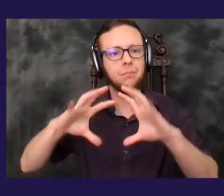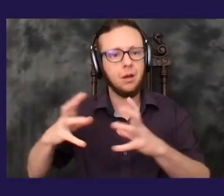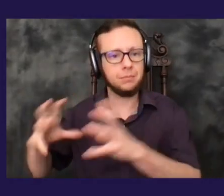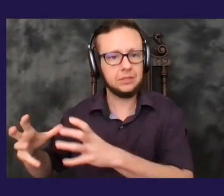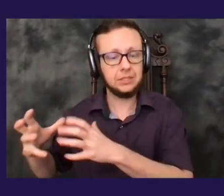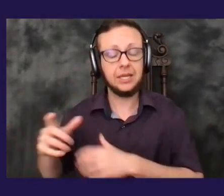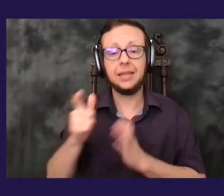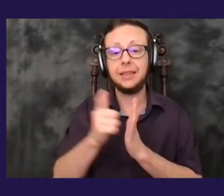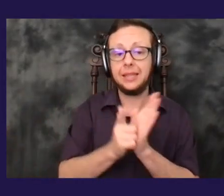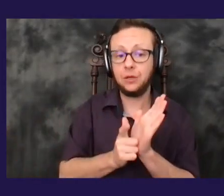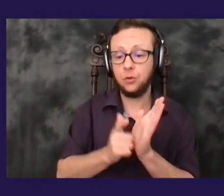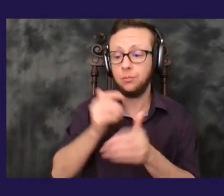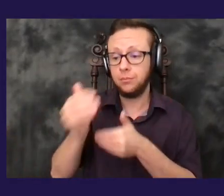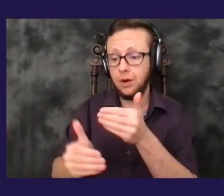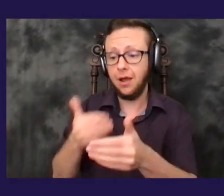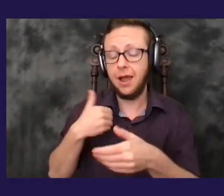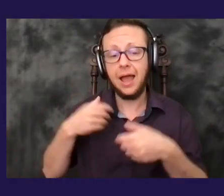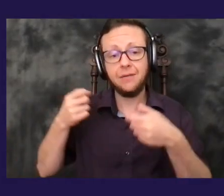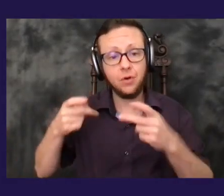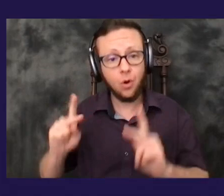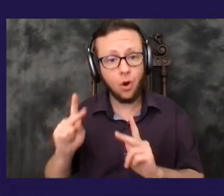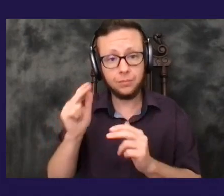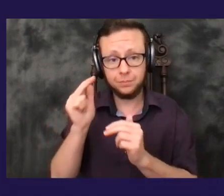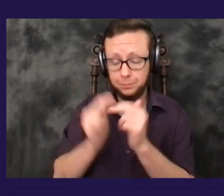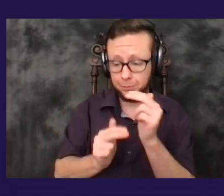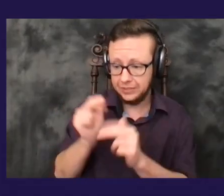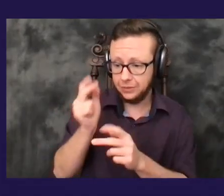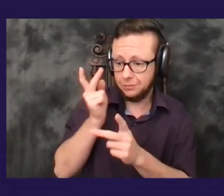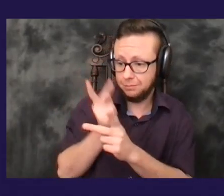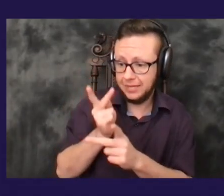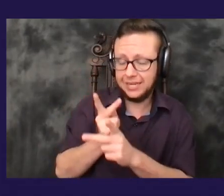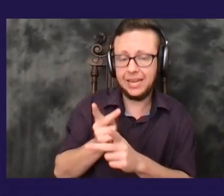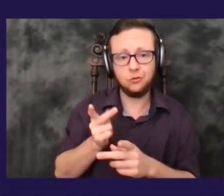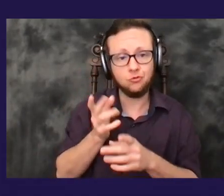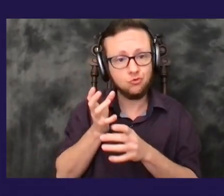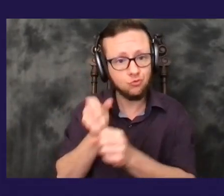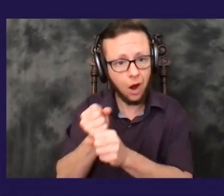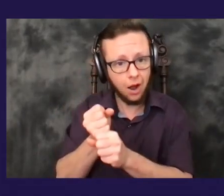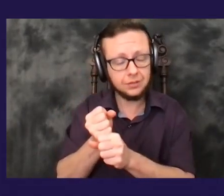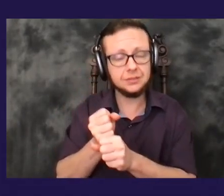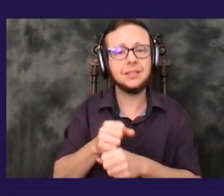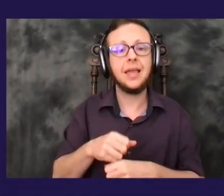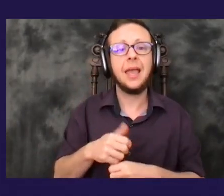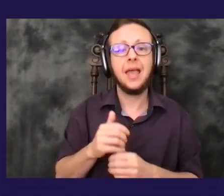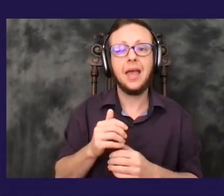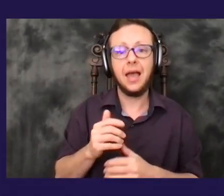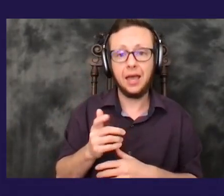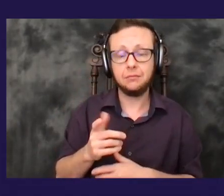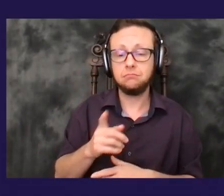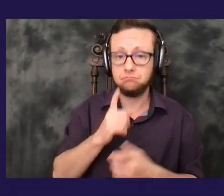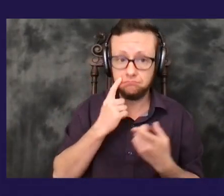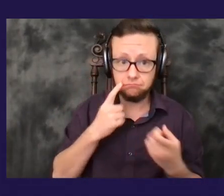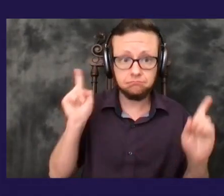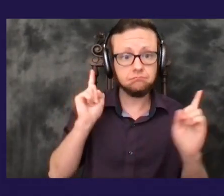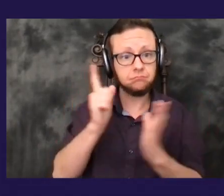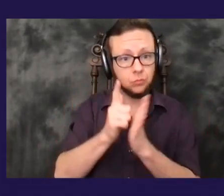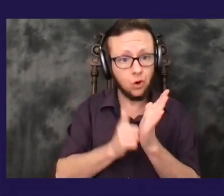processes provide opportunities to build and maintain trust, and the efficacy of law depends a lot on how well you do